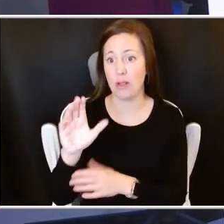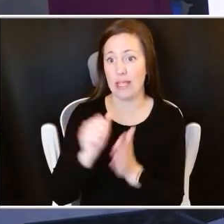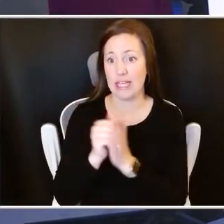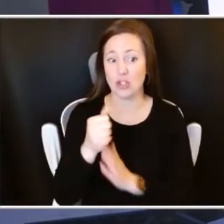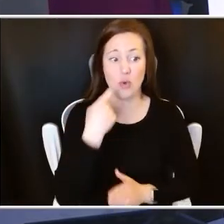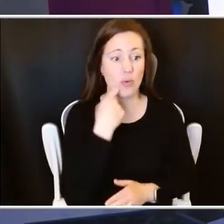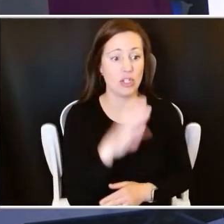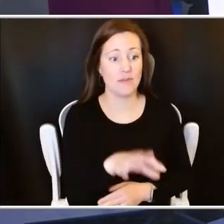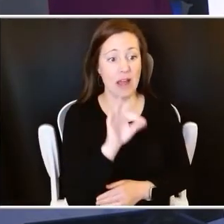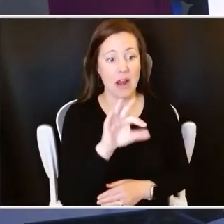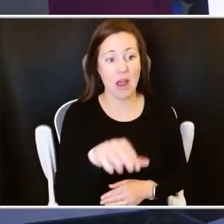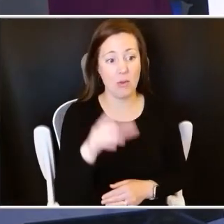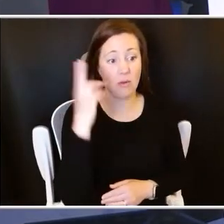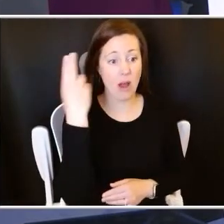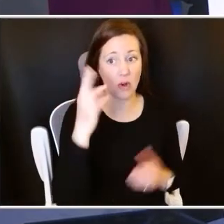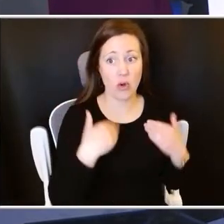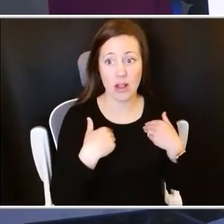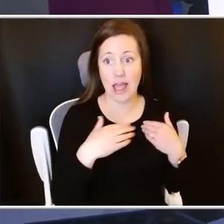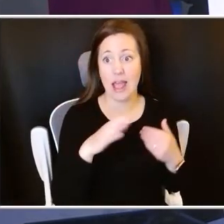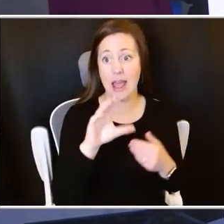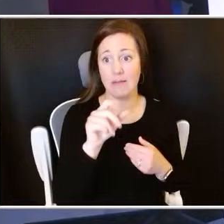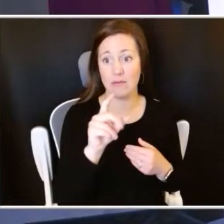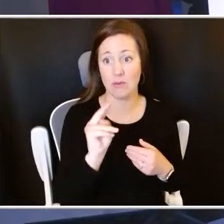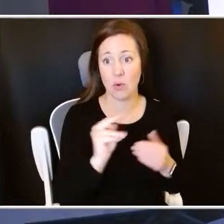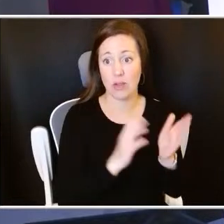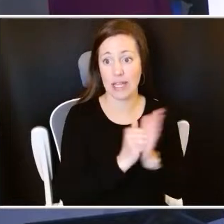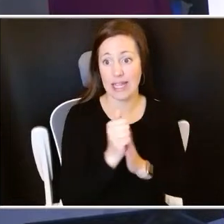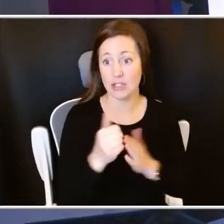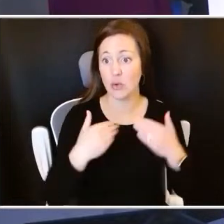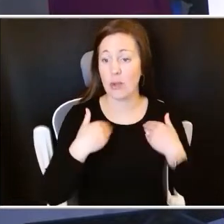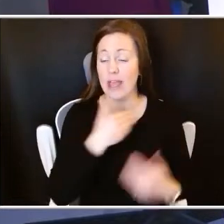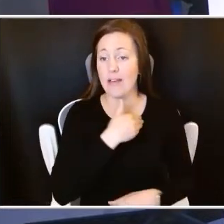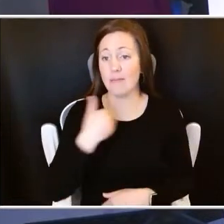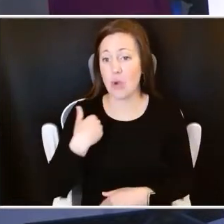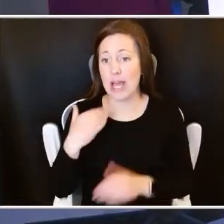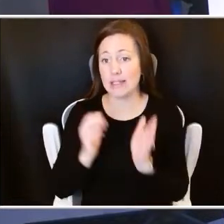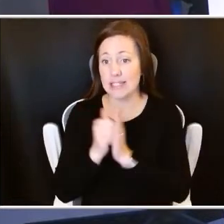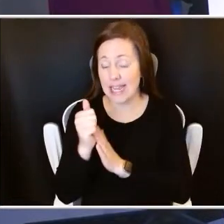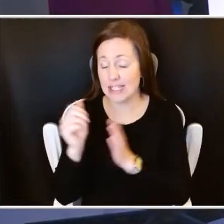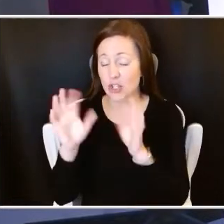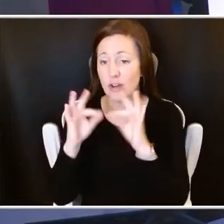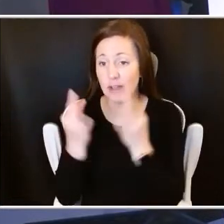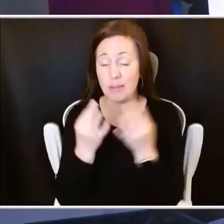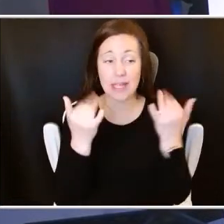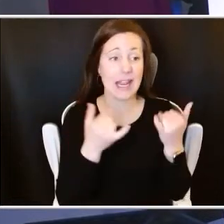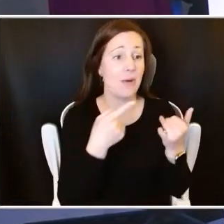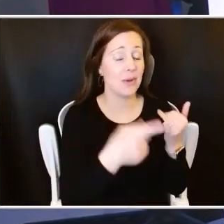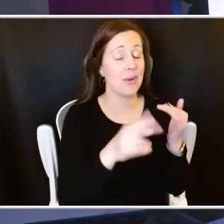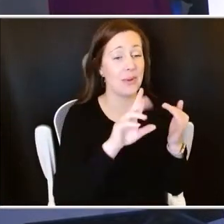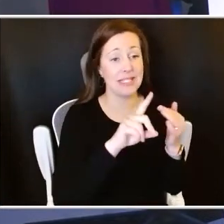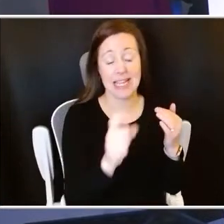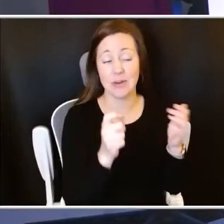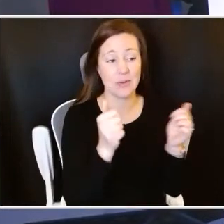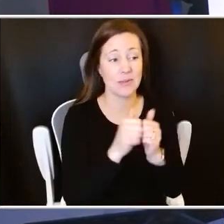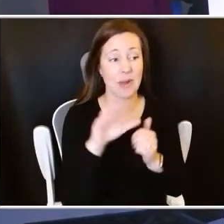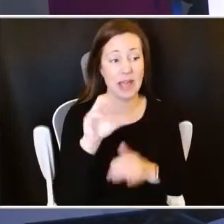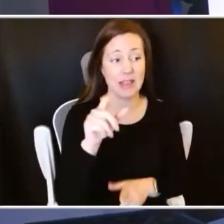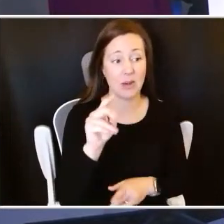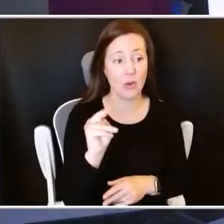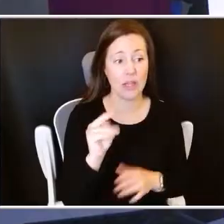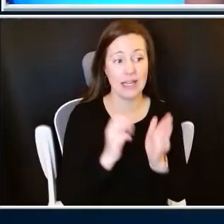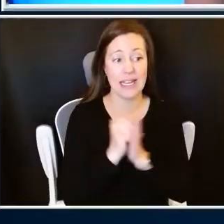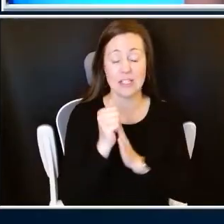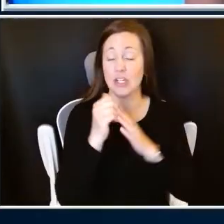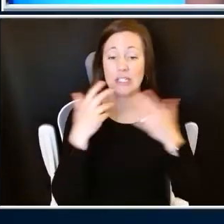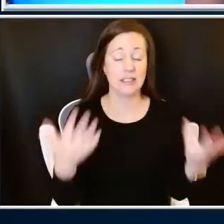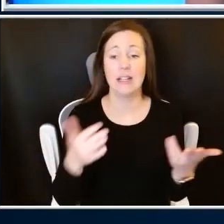cancer. We have breast cancer in our family. Now you're diagnosed with colon cancer. Dr. Al-Rajabi,